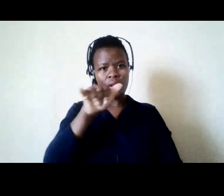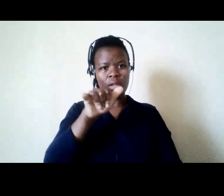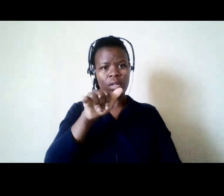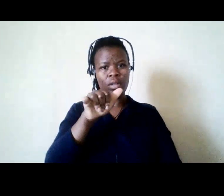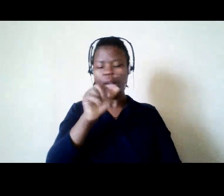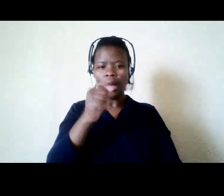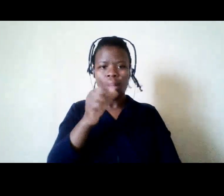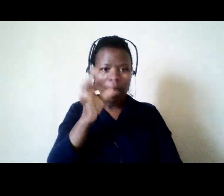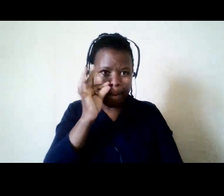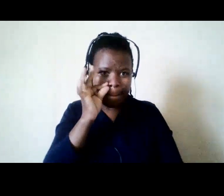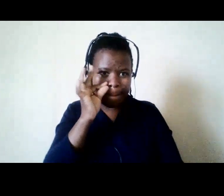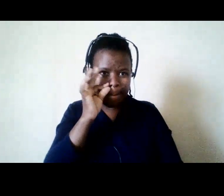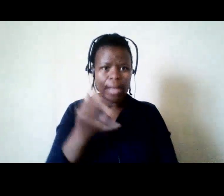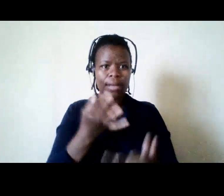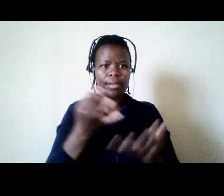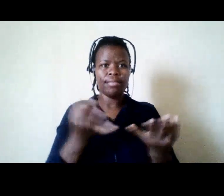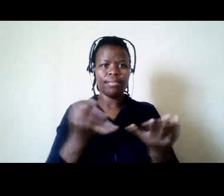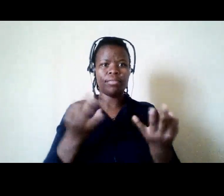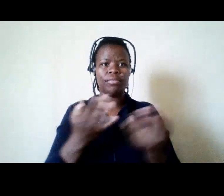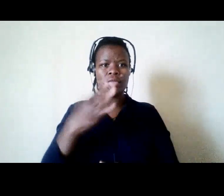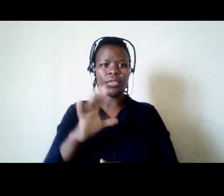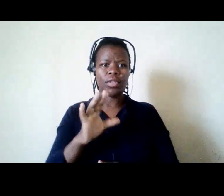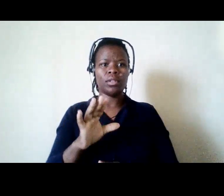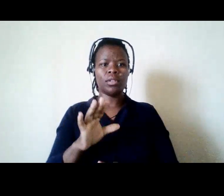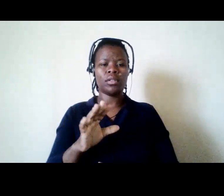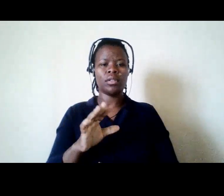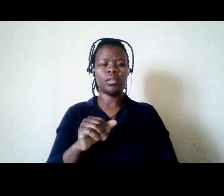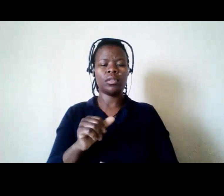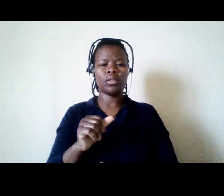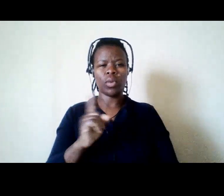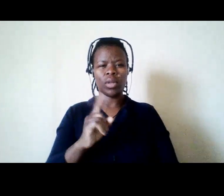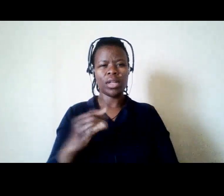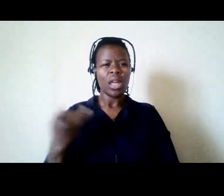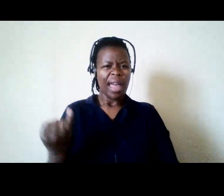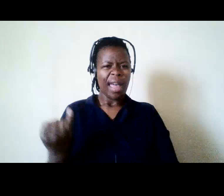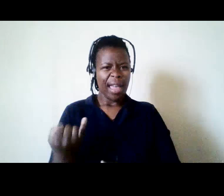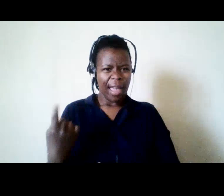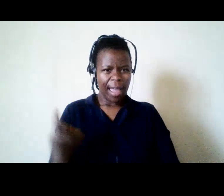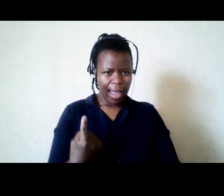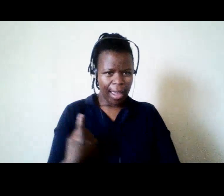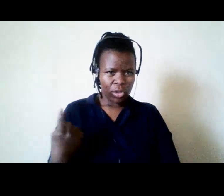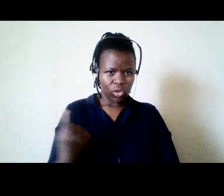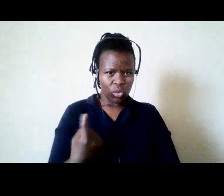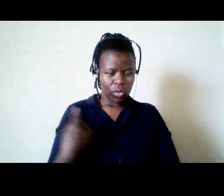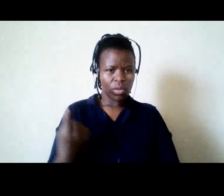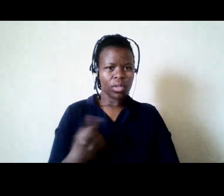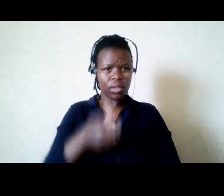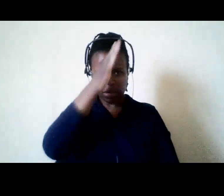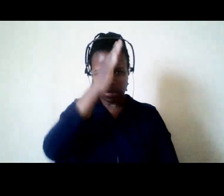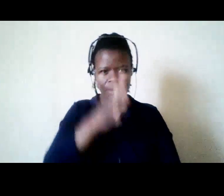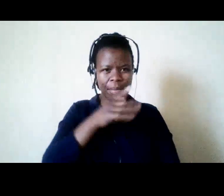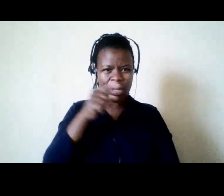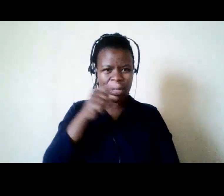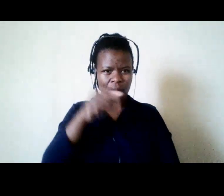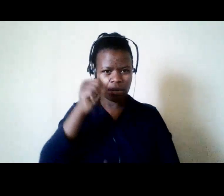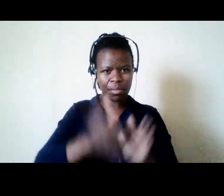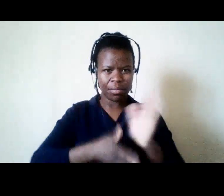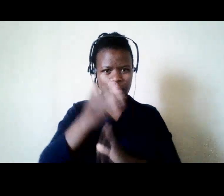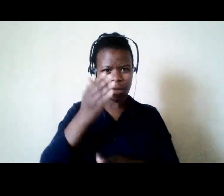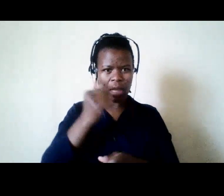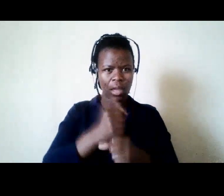mentioned of the oppression and the isolation. So this parent has to go to work